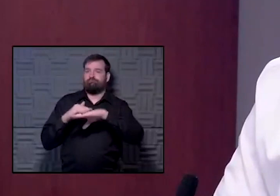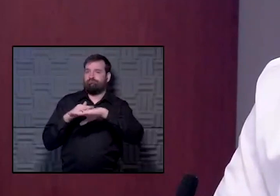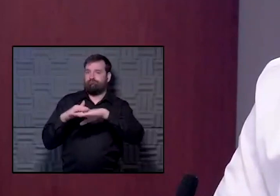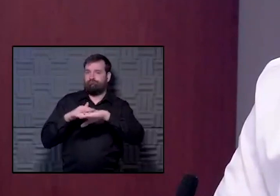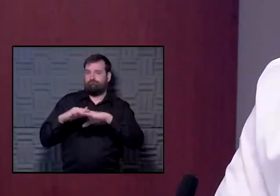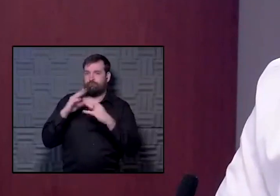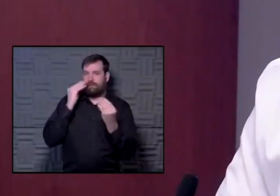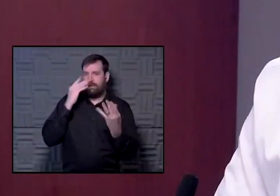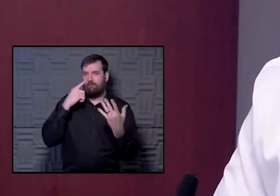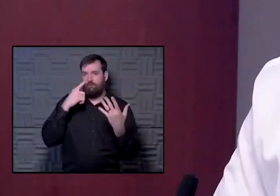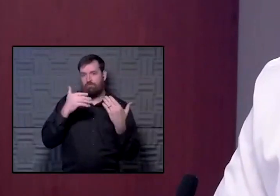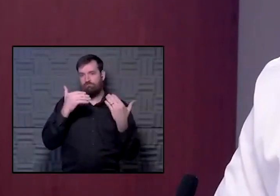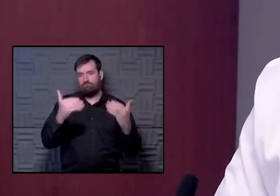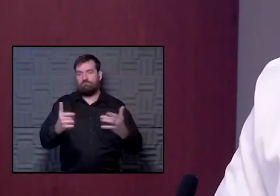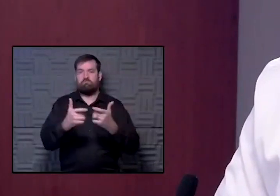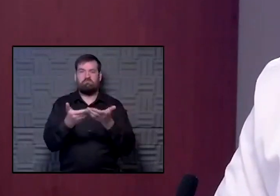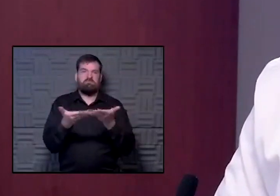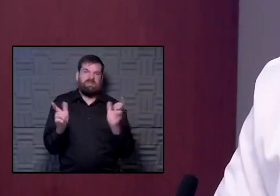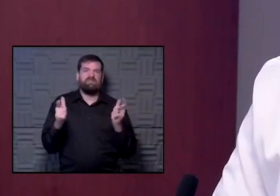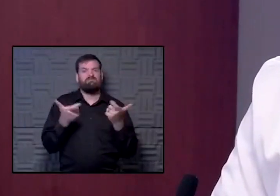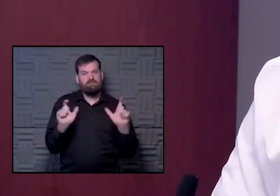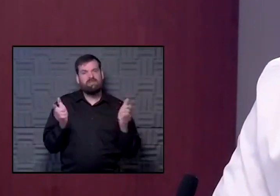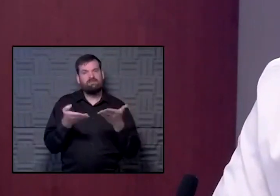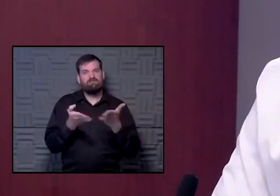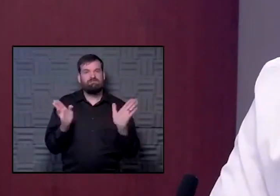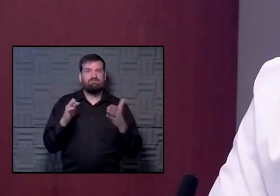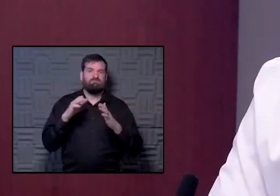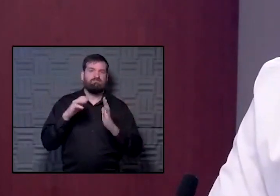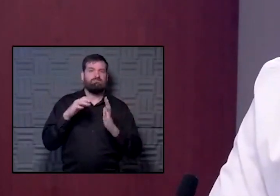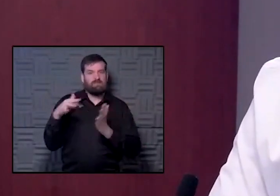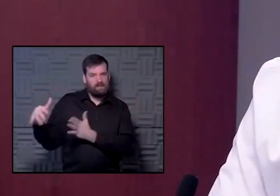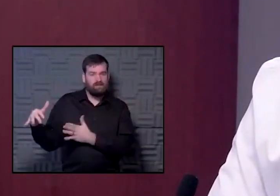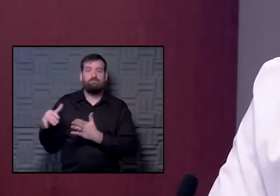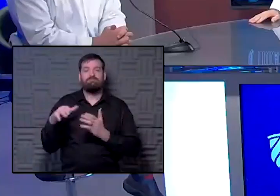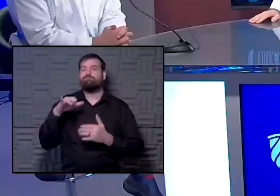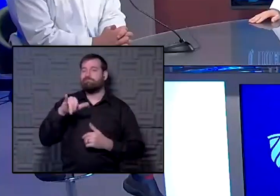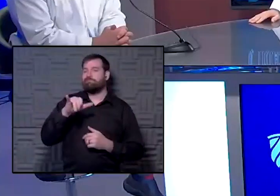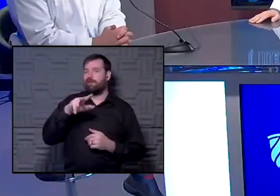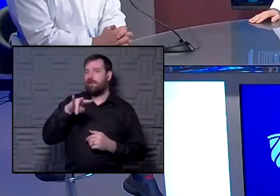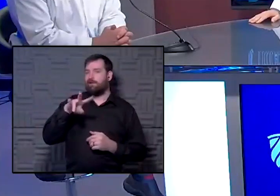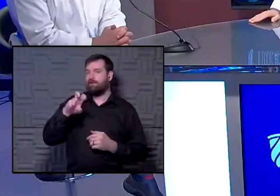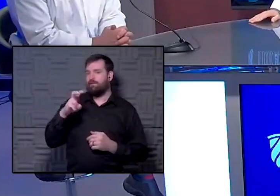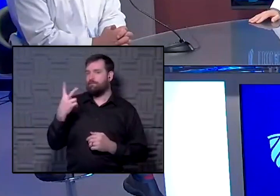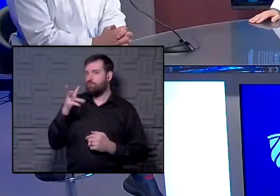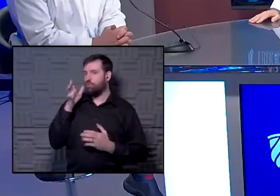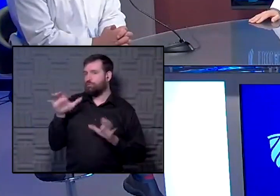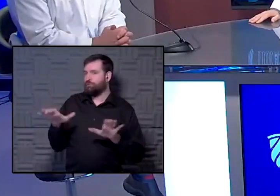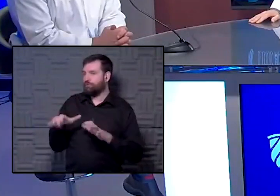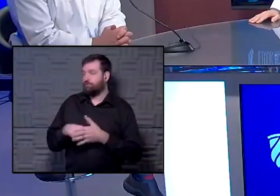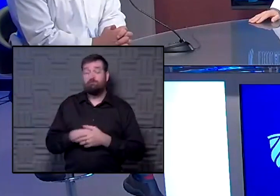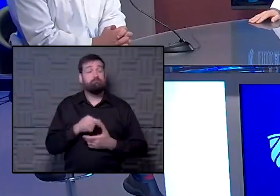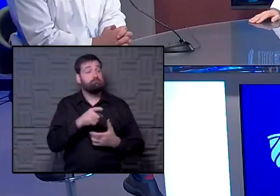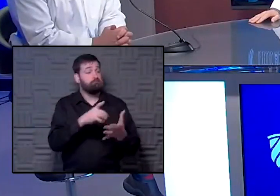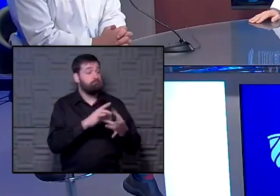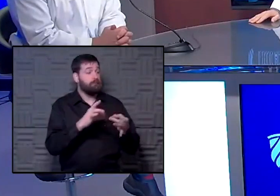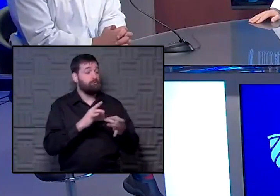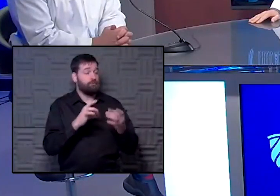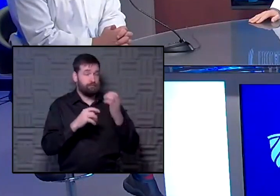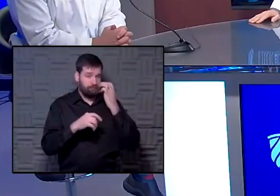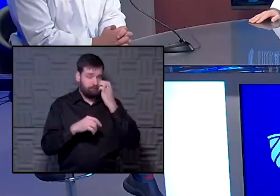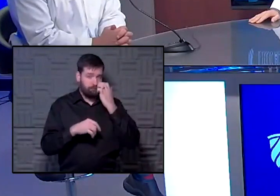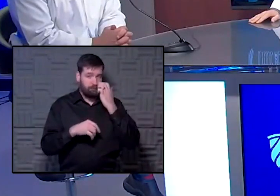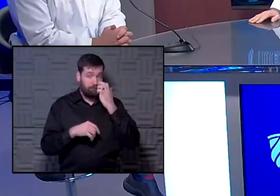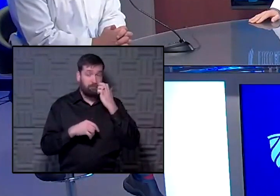least, to move this forward in a much larger study, and that's what Active 2 is going to do. And I think to add on to that, just as you said, a lot of these